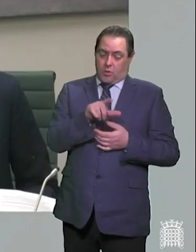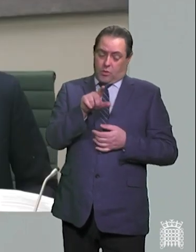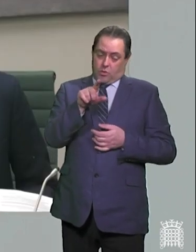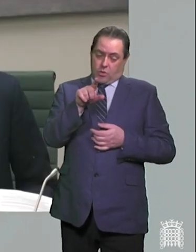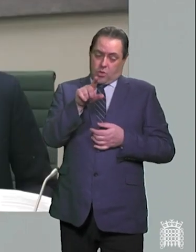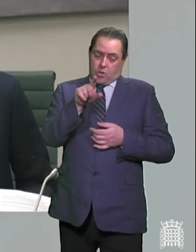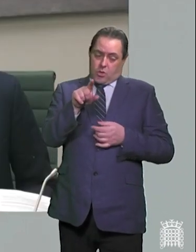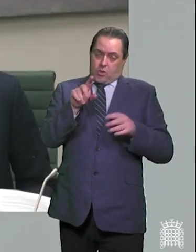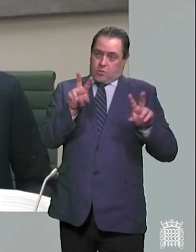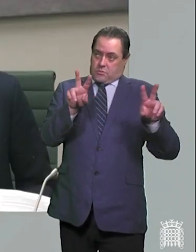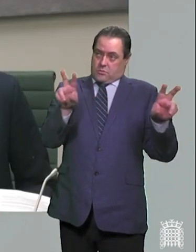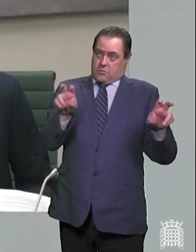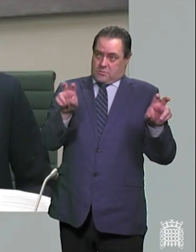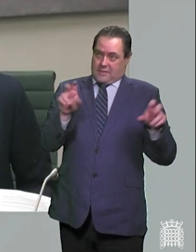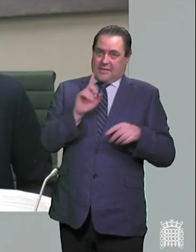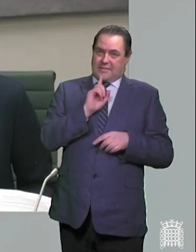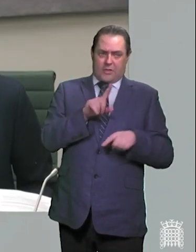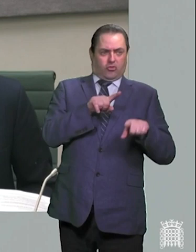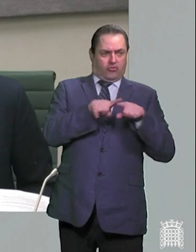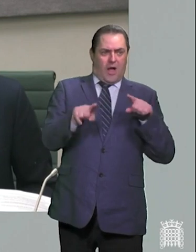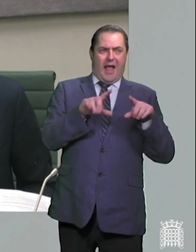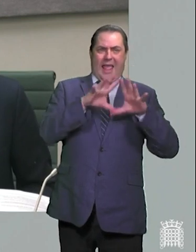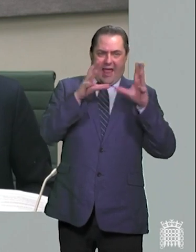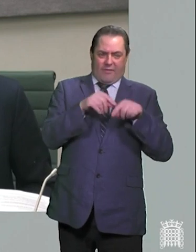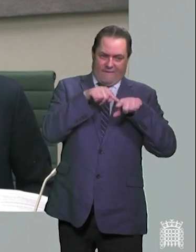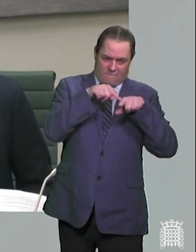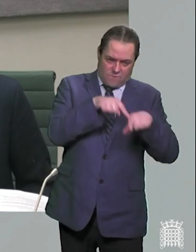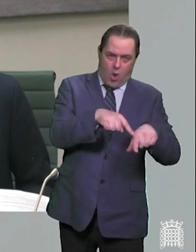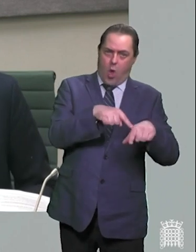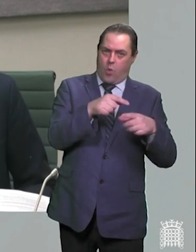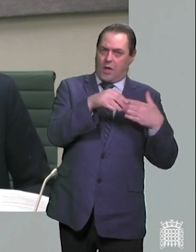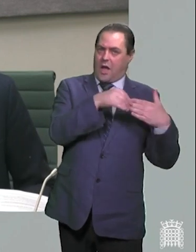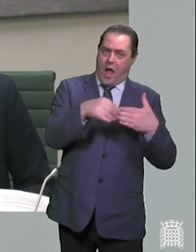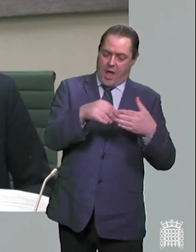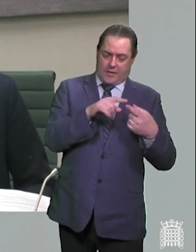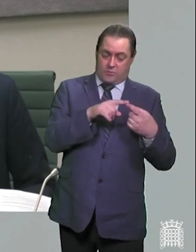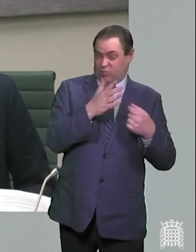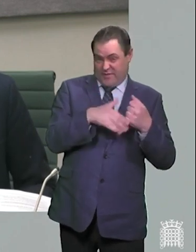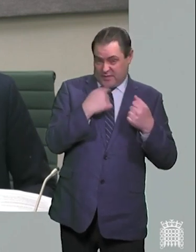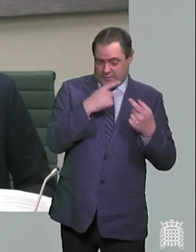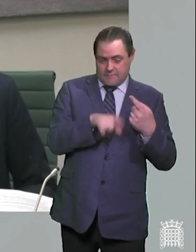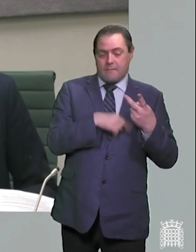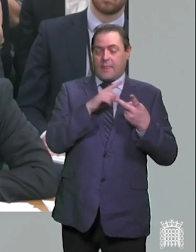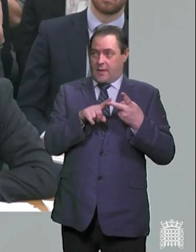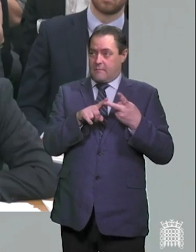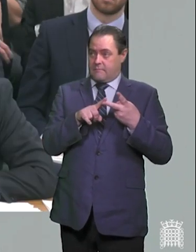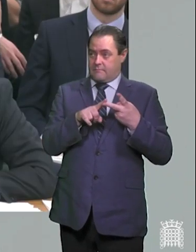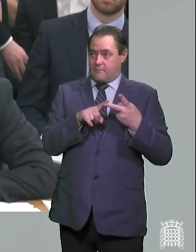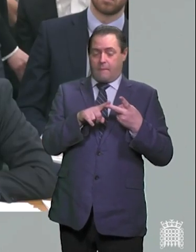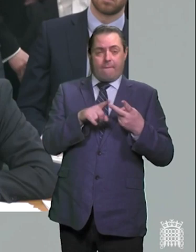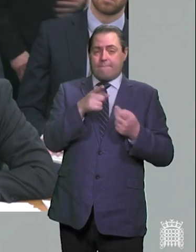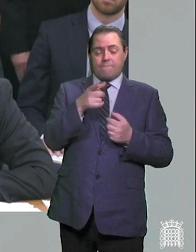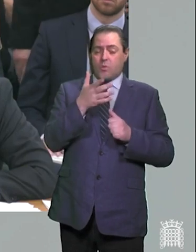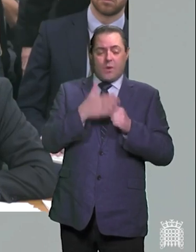say that we did every effort to comply with the guidance of the House of Commons, and you didn't say that... No, I'm saying that we followed the